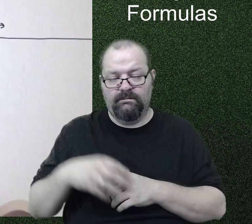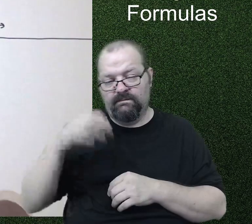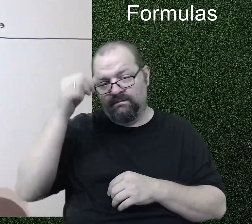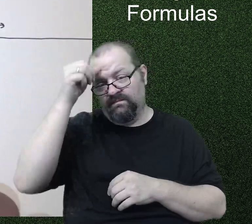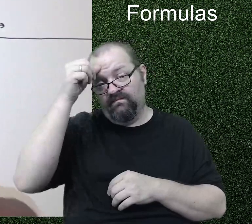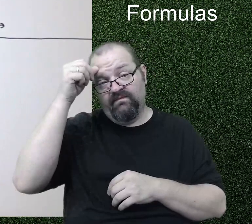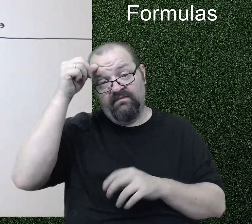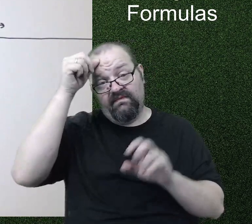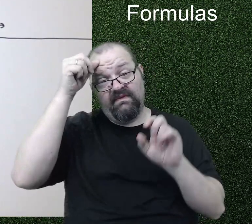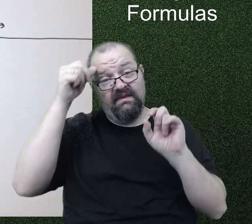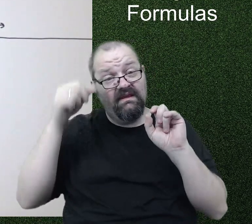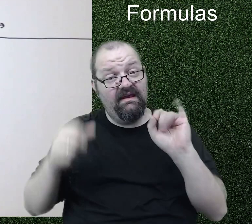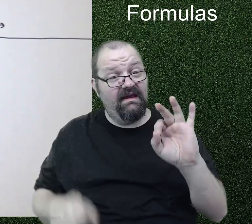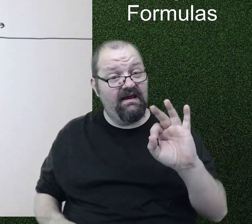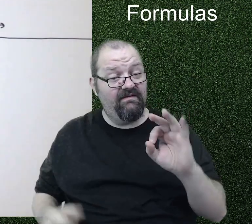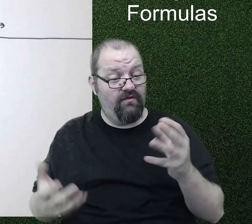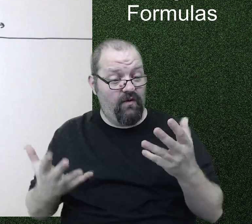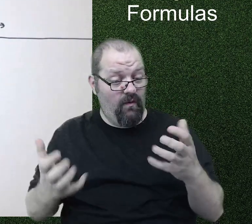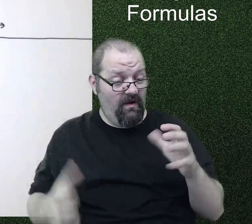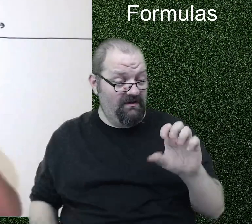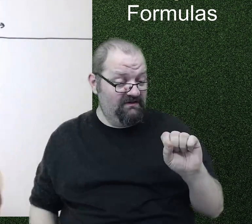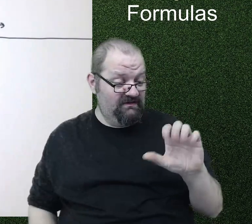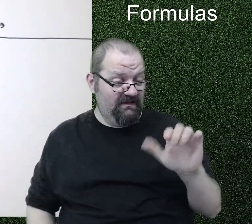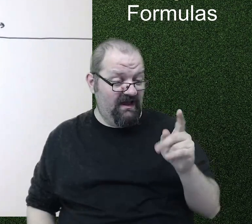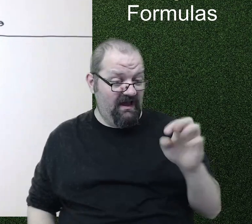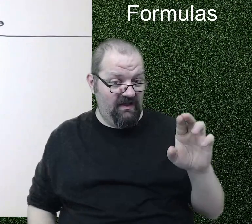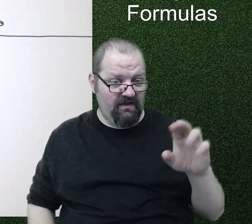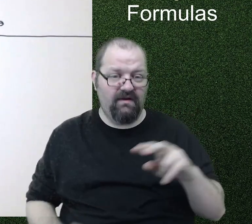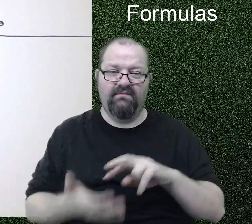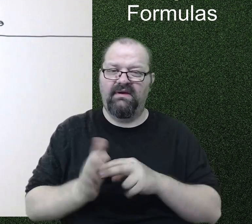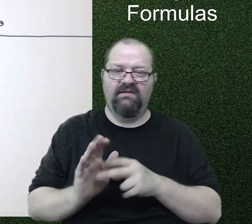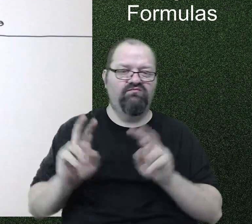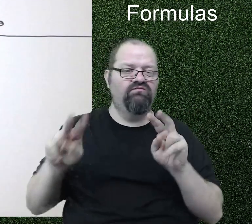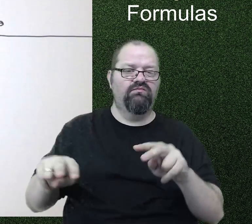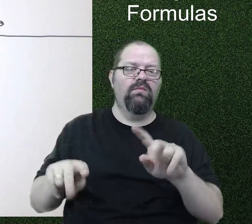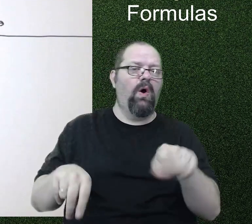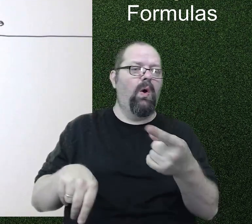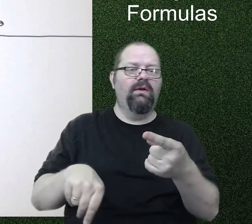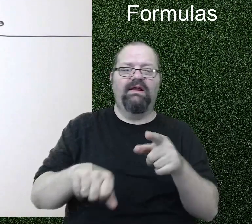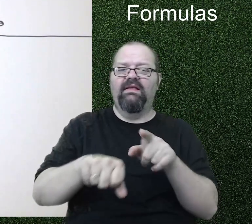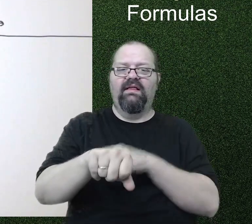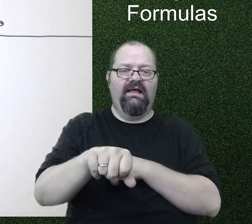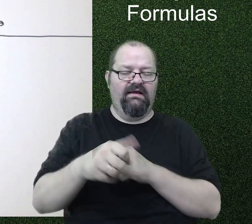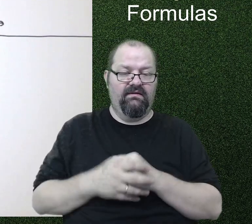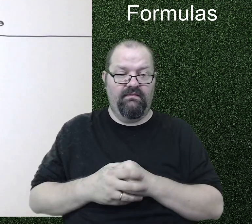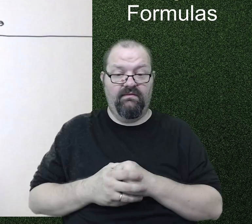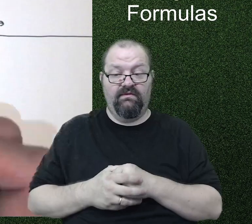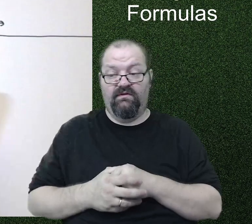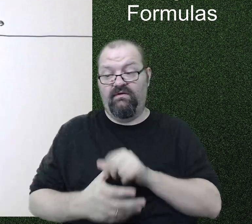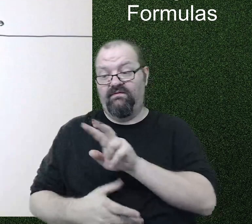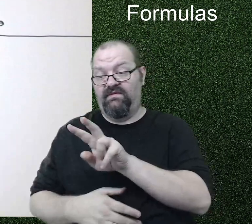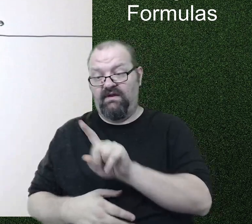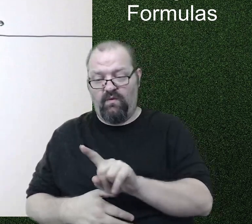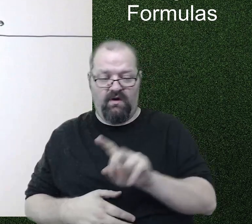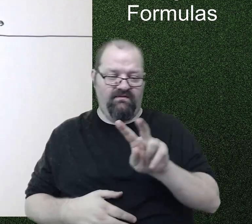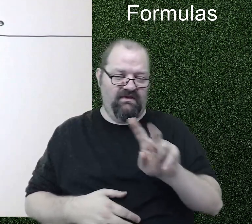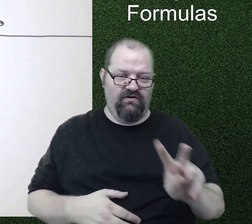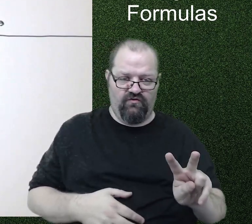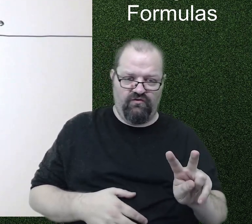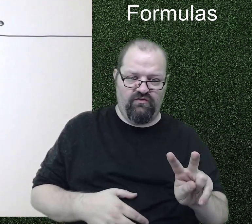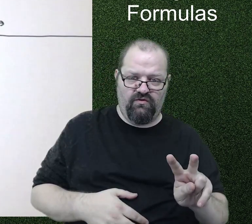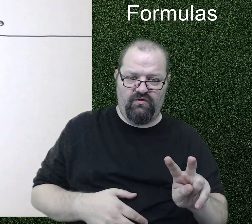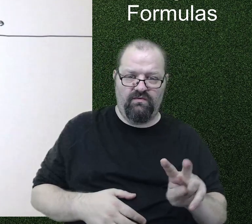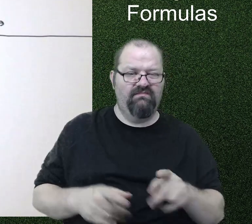And if we want scalar components, we're just talking about the length of each of those. So v1 and v2, those are